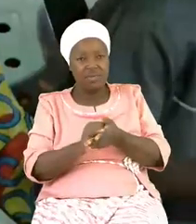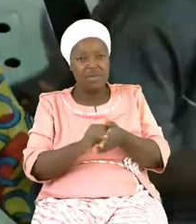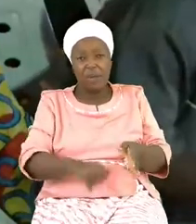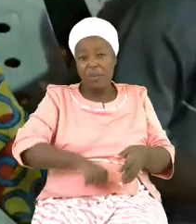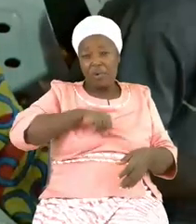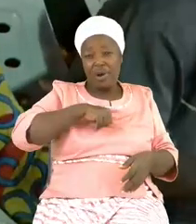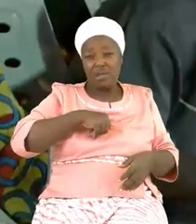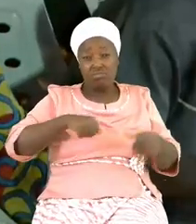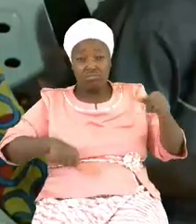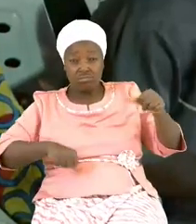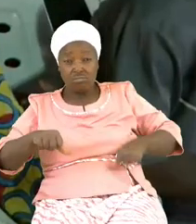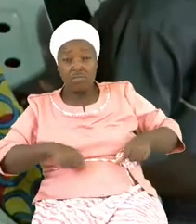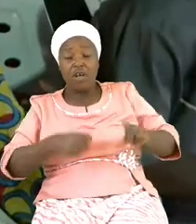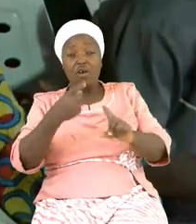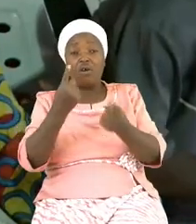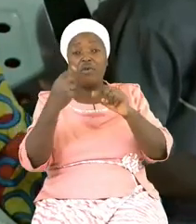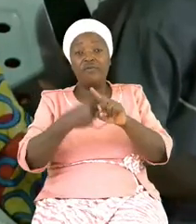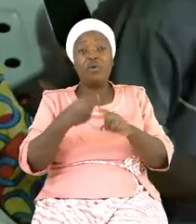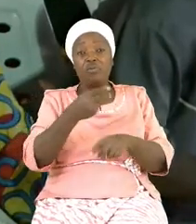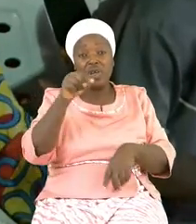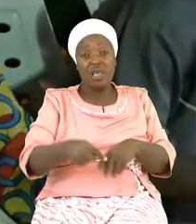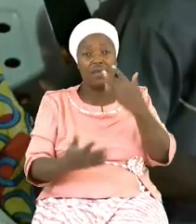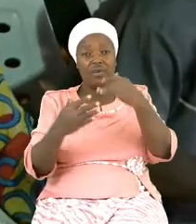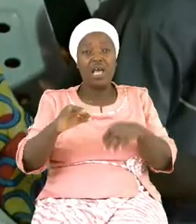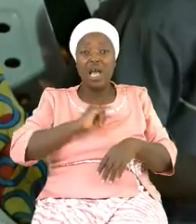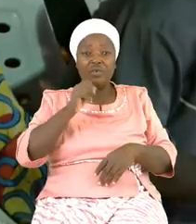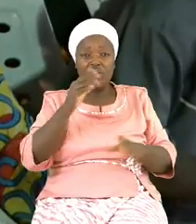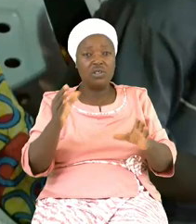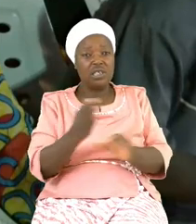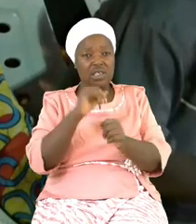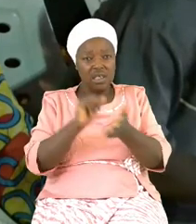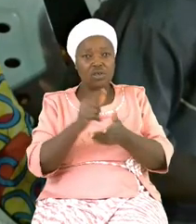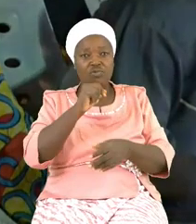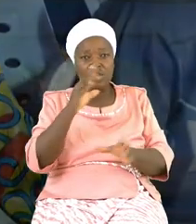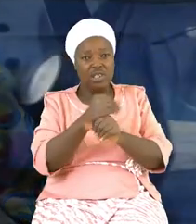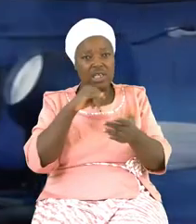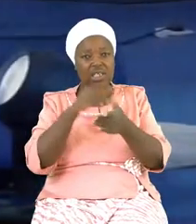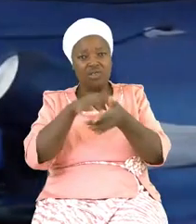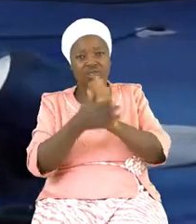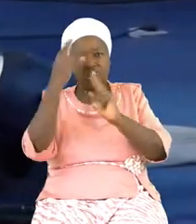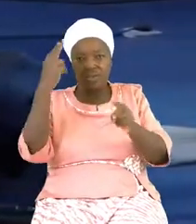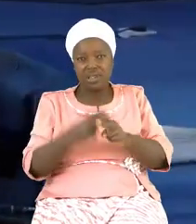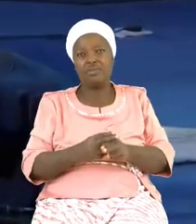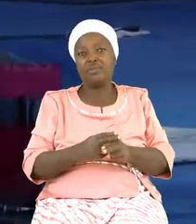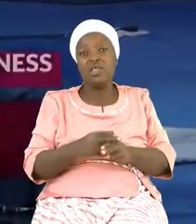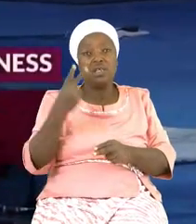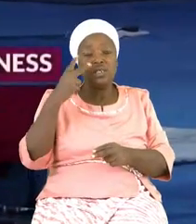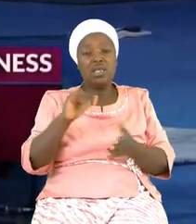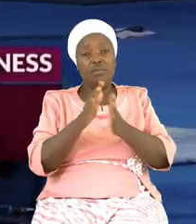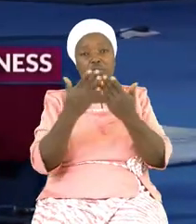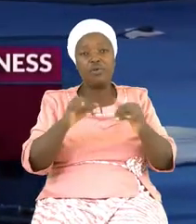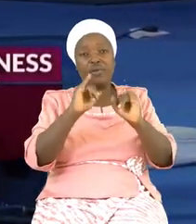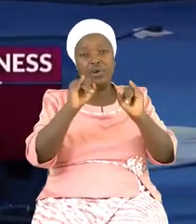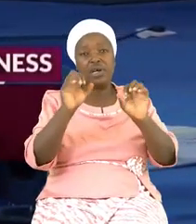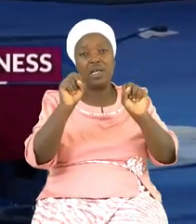hell. I will not take that. You will not take it in Jesus' name. Look at Isaiah chapter 14.